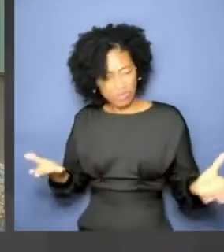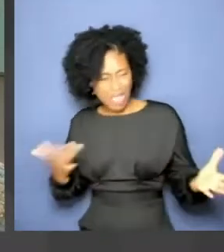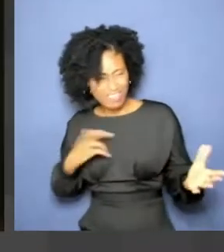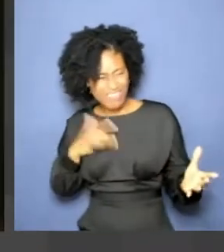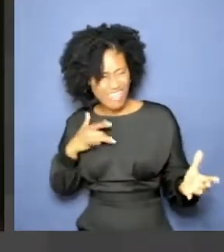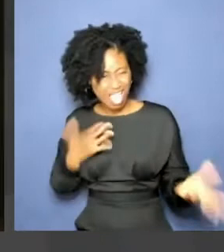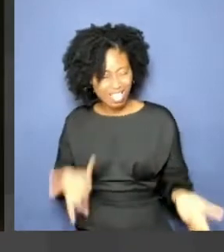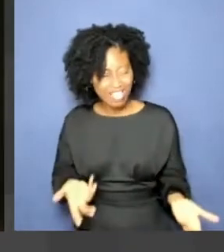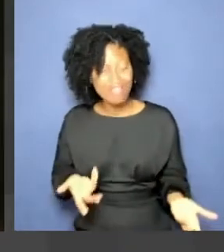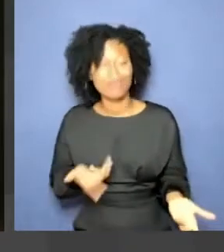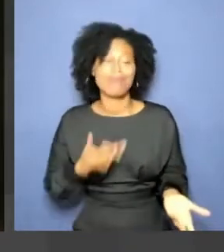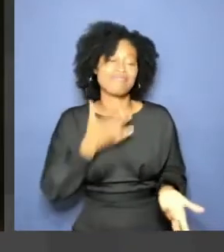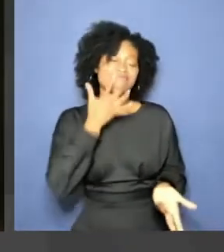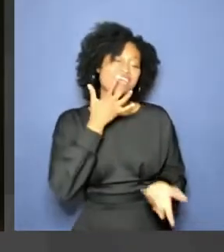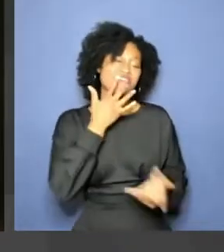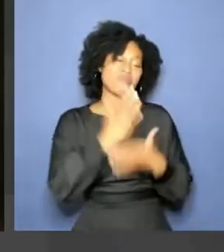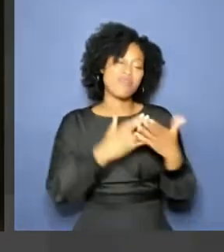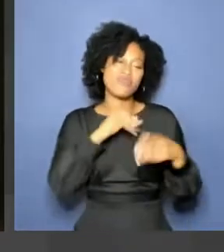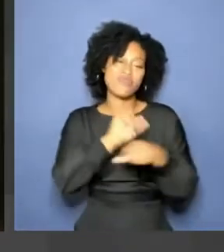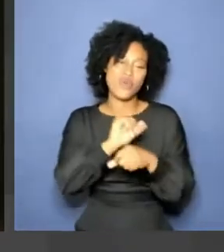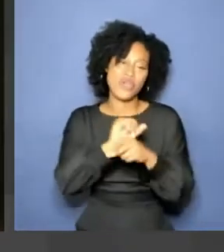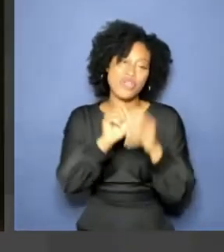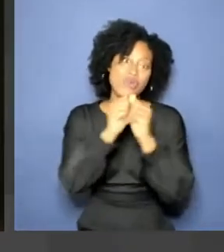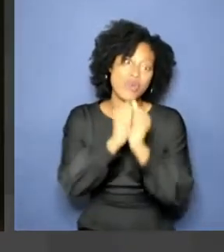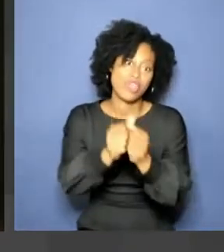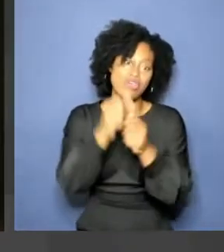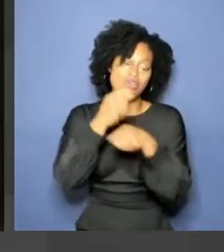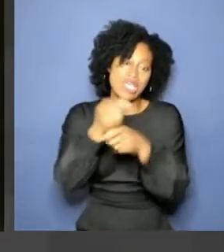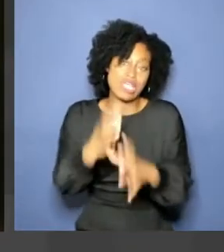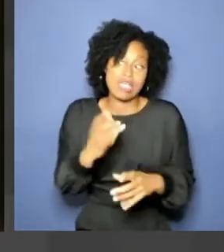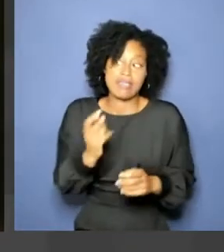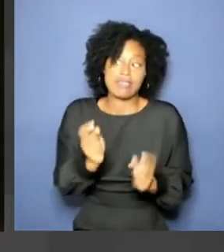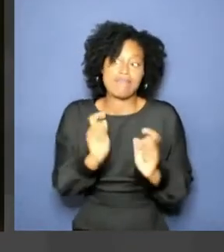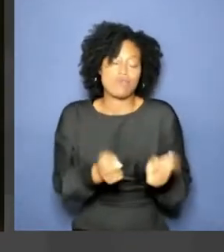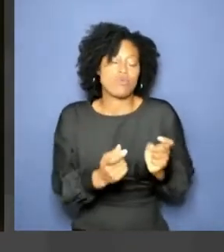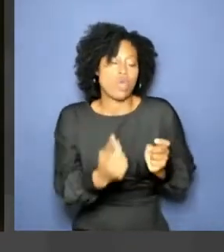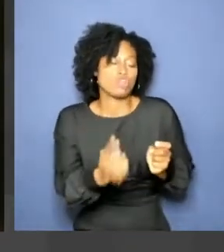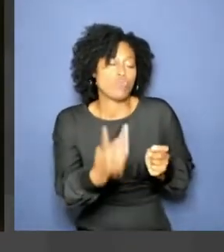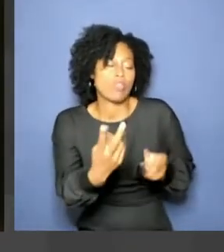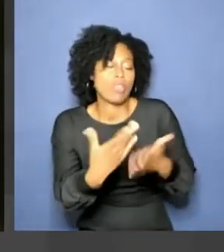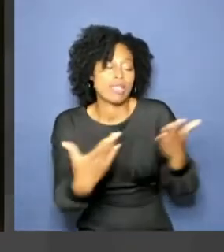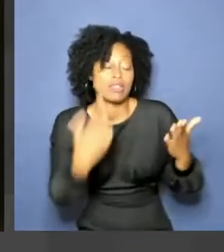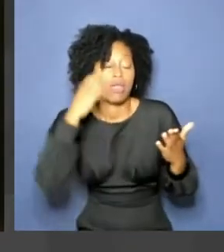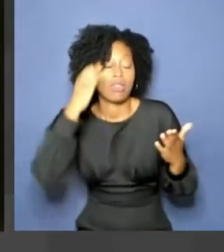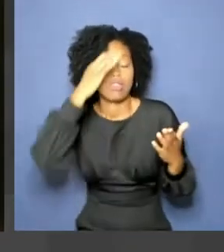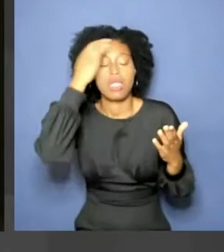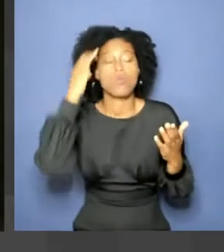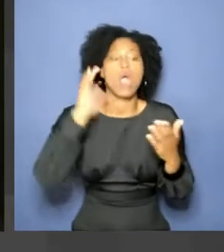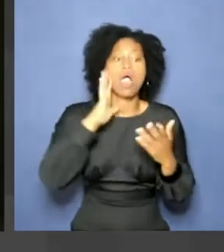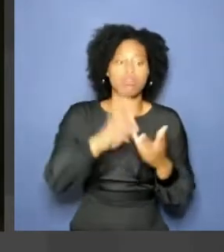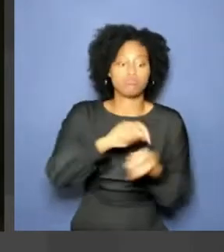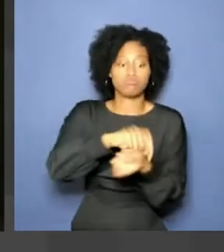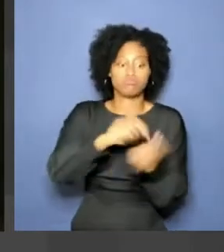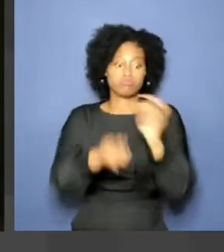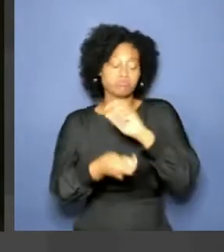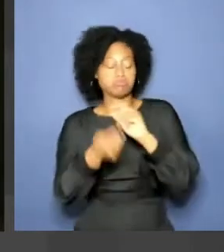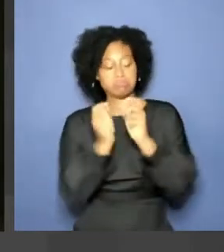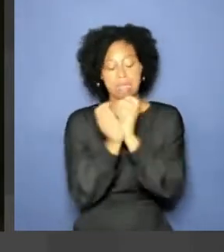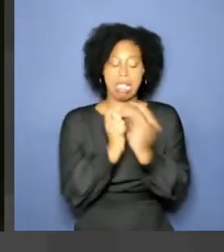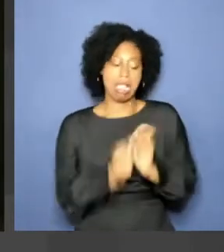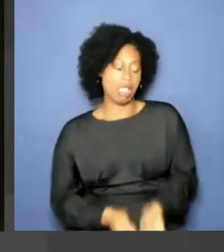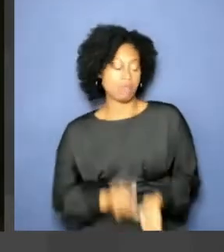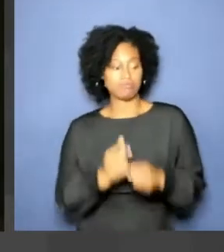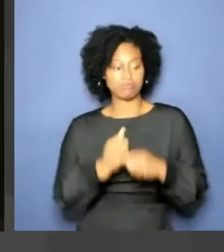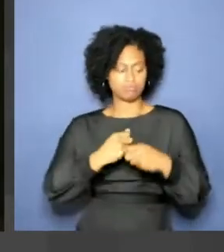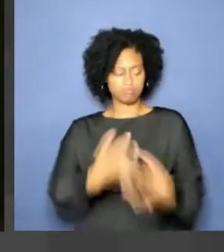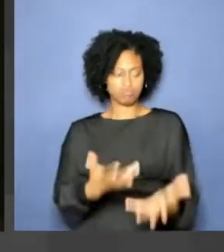parts of like working with creators. You just give them one tool or two and they will make these crazy, amazing things. Like many times I see their creation, I'm like, how did they even